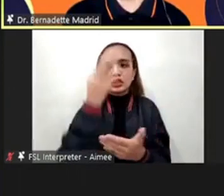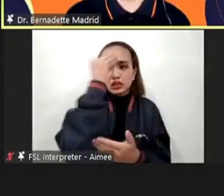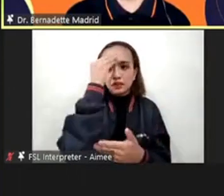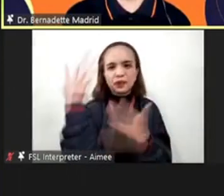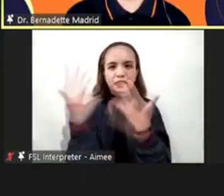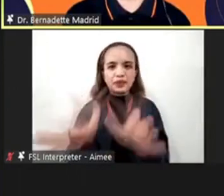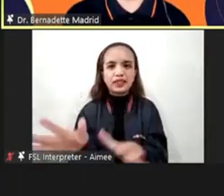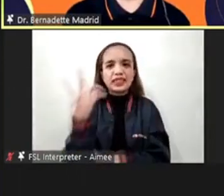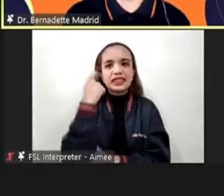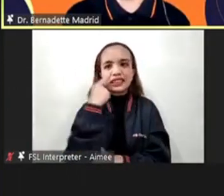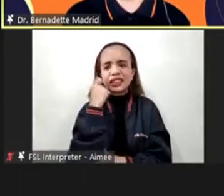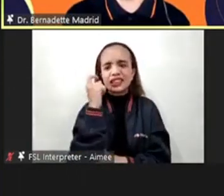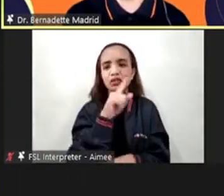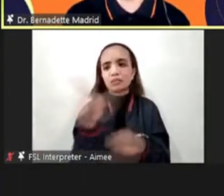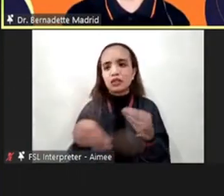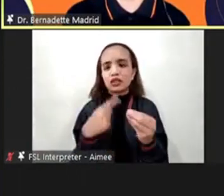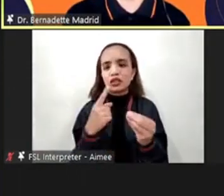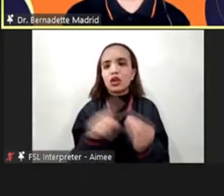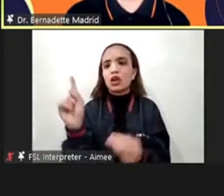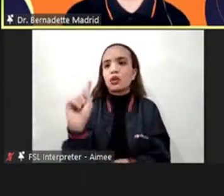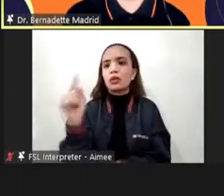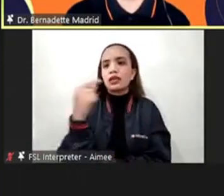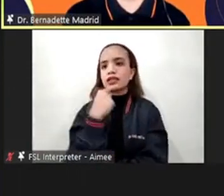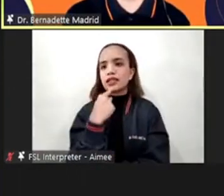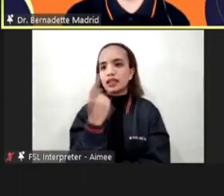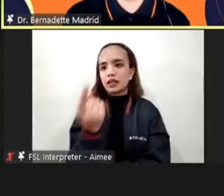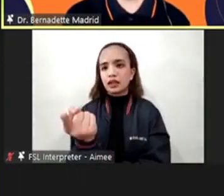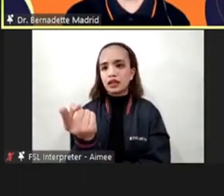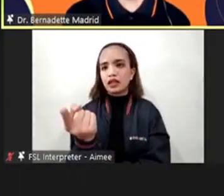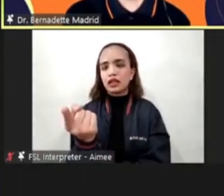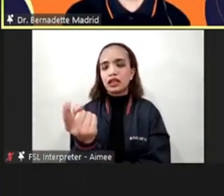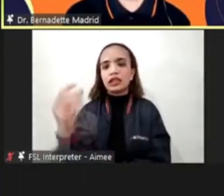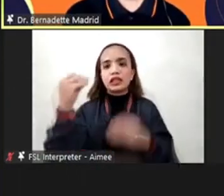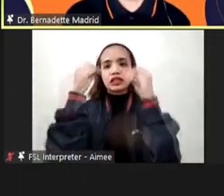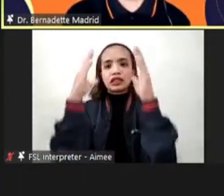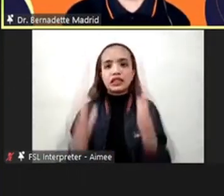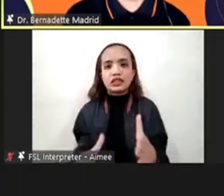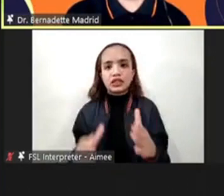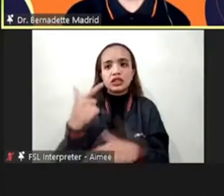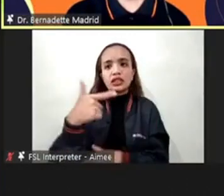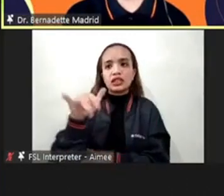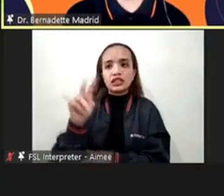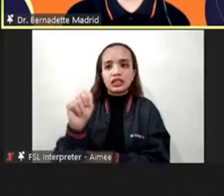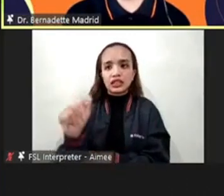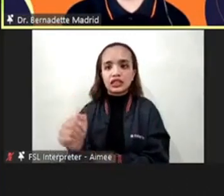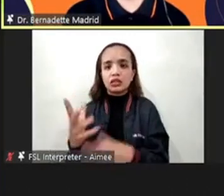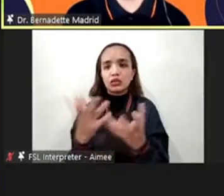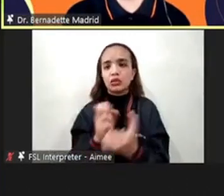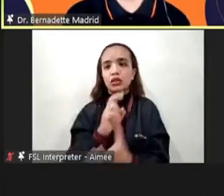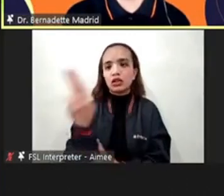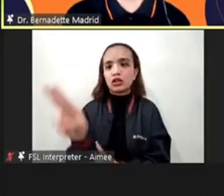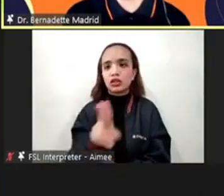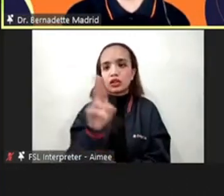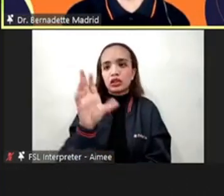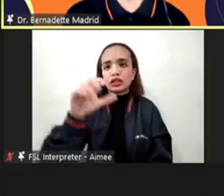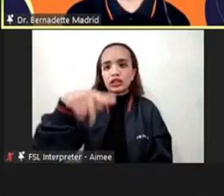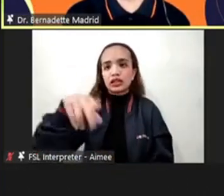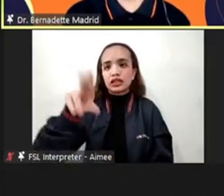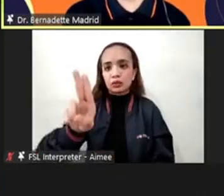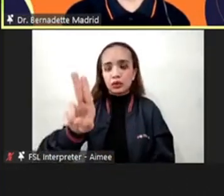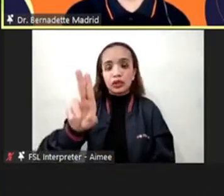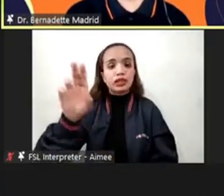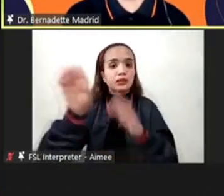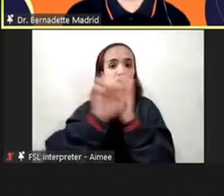natin yung anong sinabi ni Professor Gina, and we'd like to use CPU as an